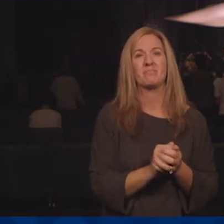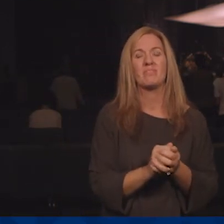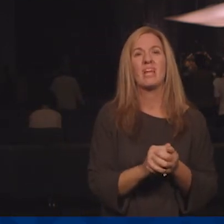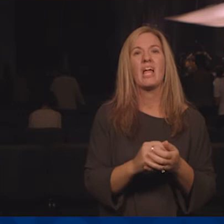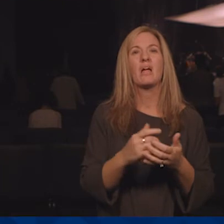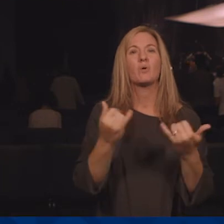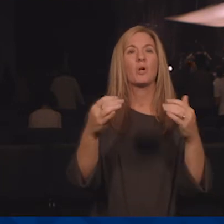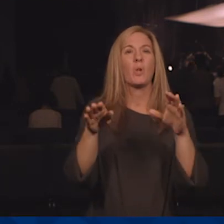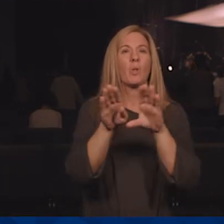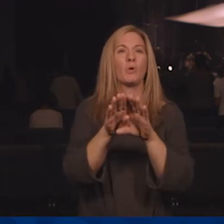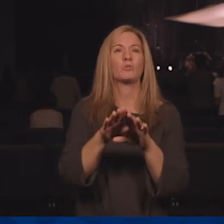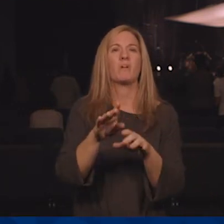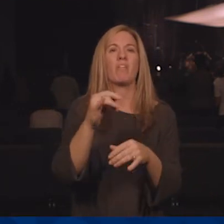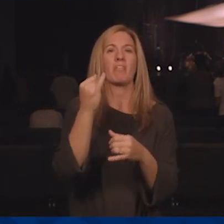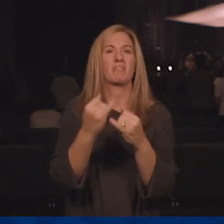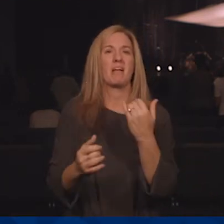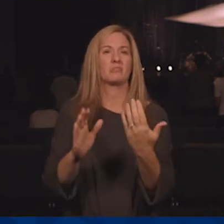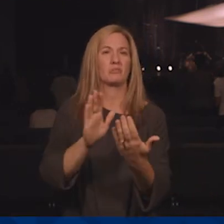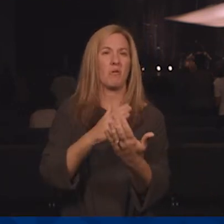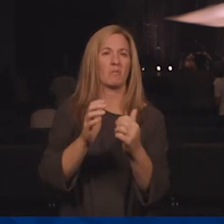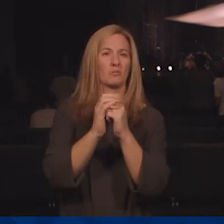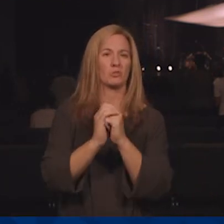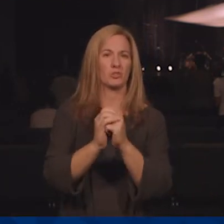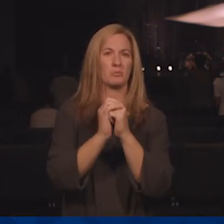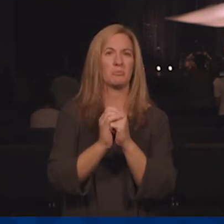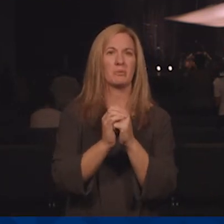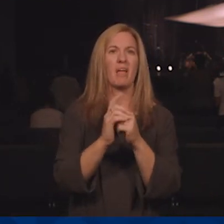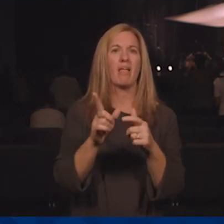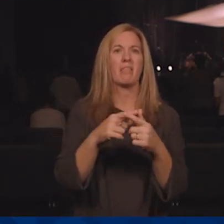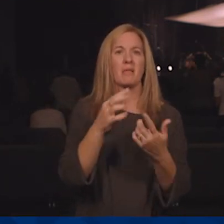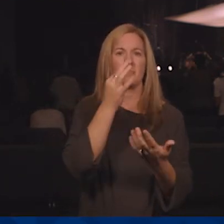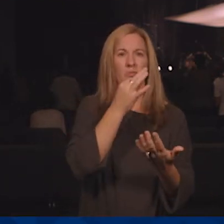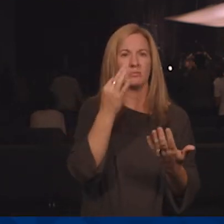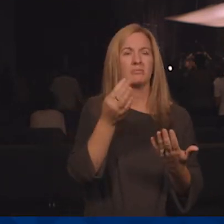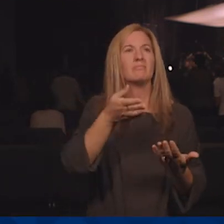song of worship and then communion. God bless you.